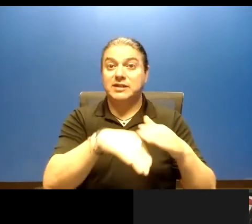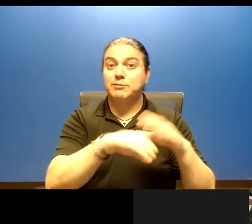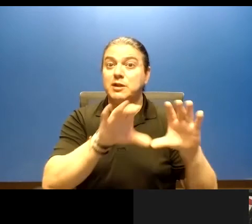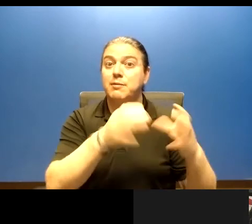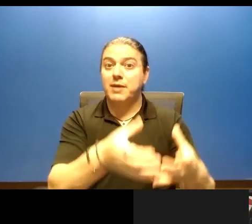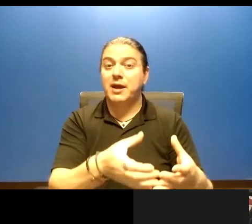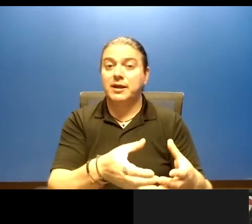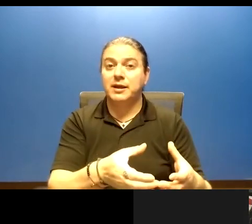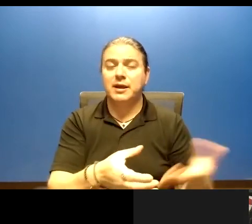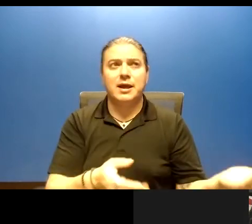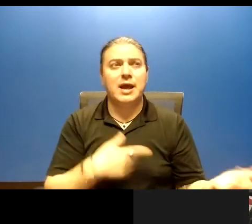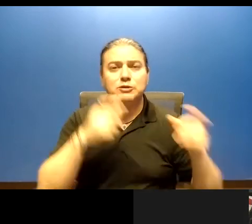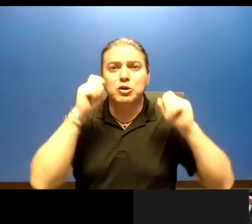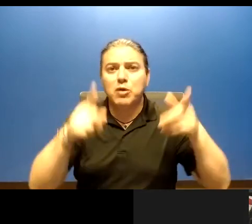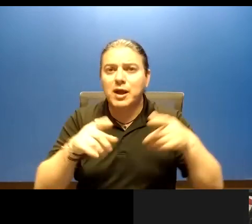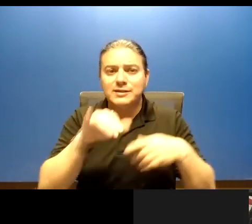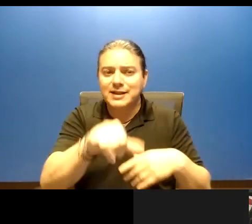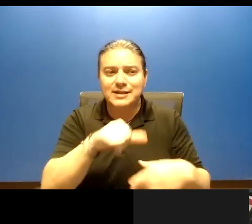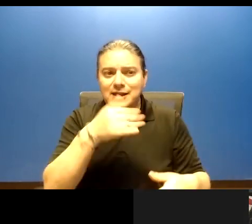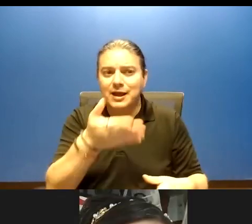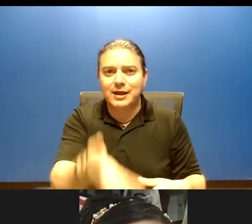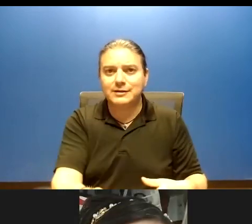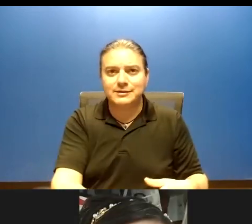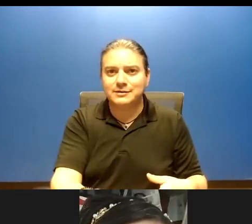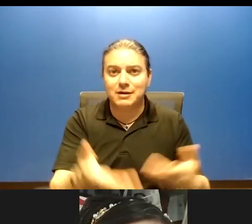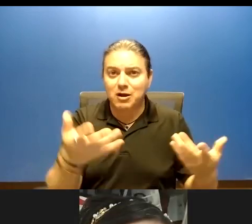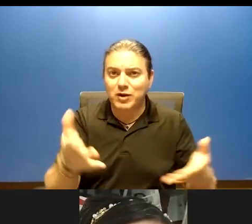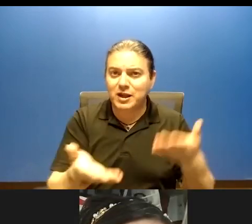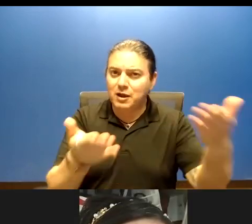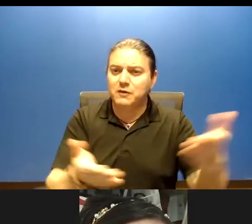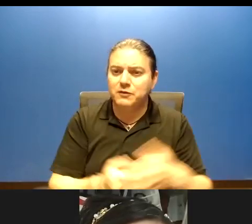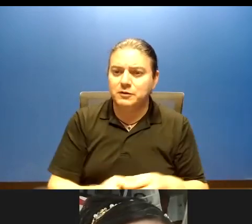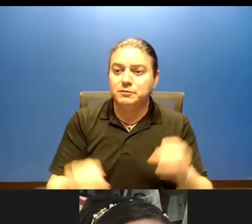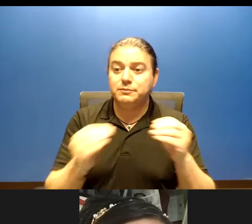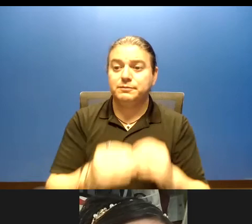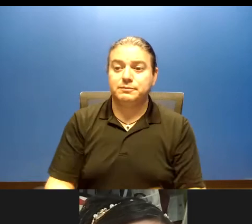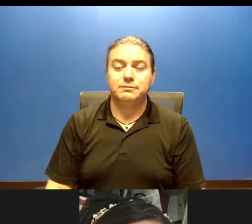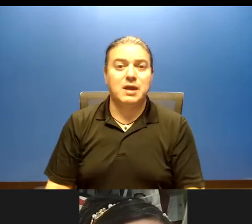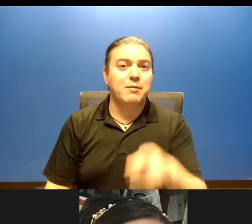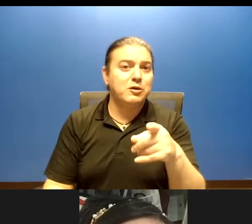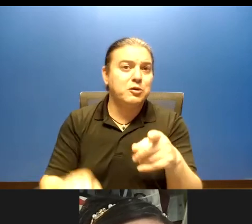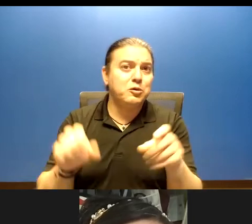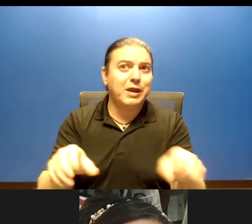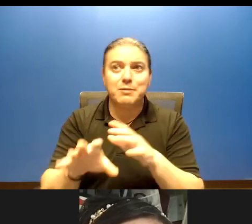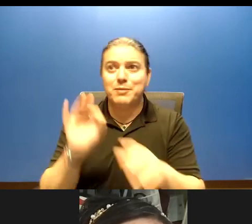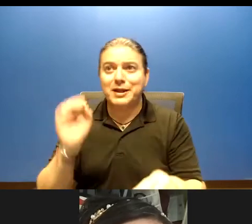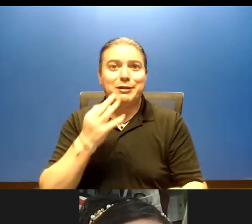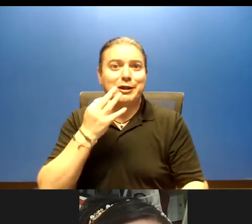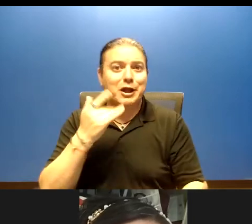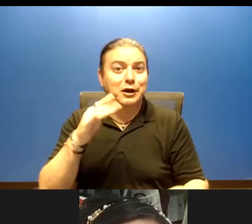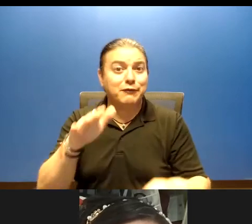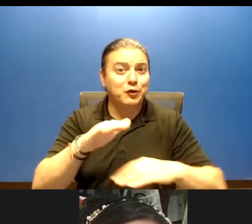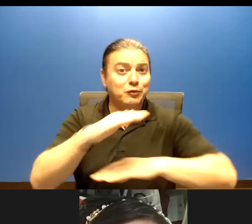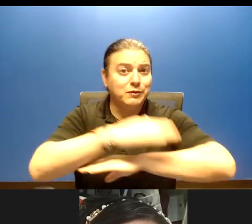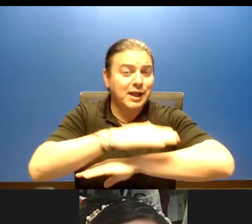often already. I mean, you get to pick out the color of your counters. You get to pick out what you want as this feature or that feature. So why aren't